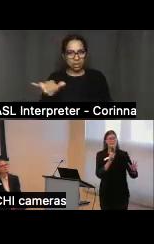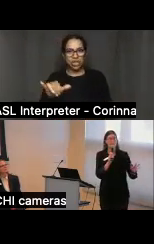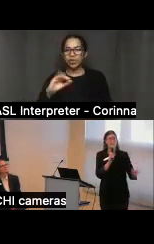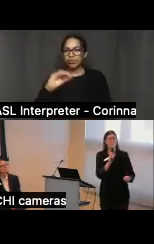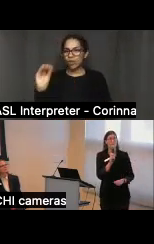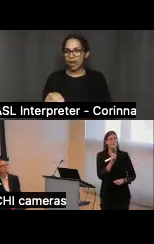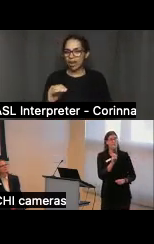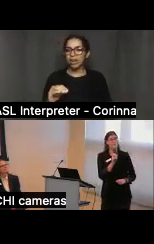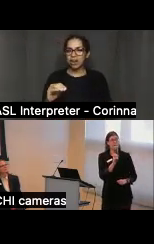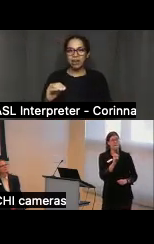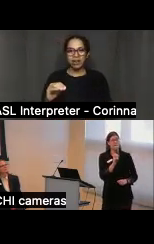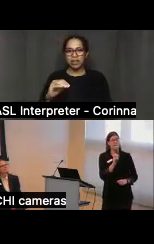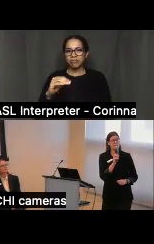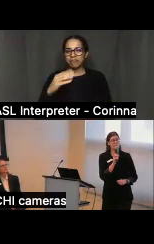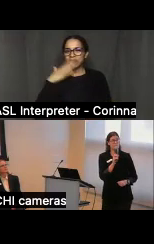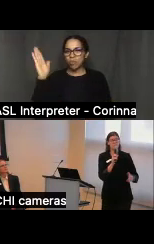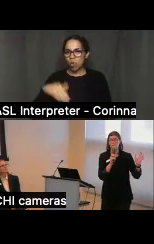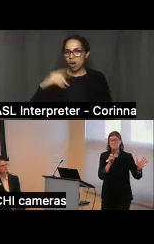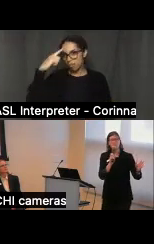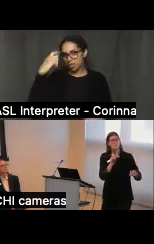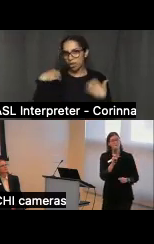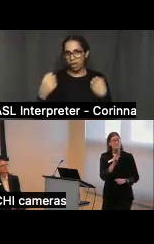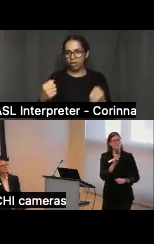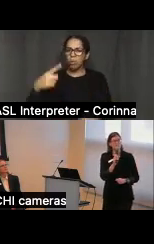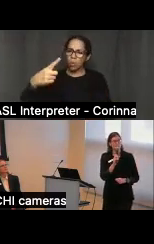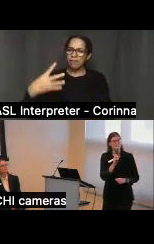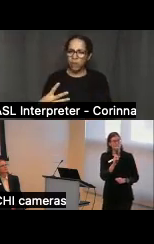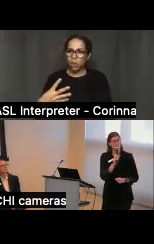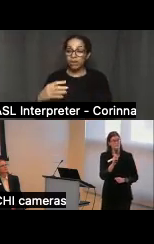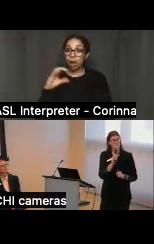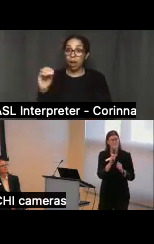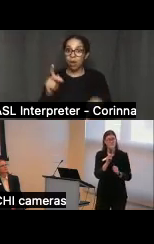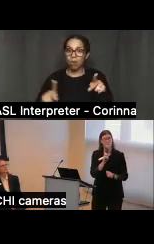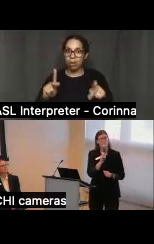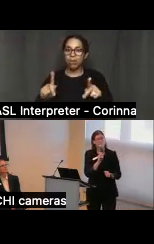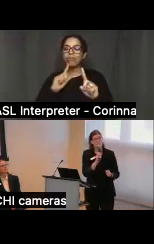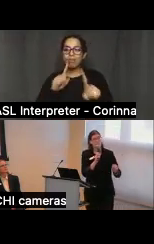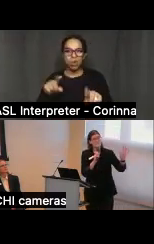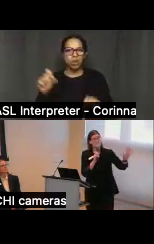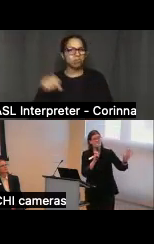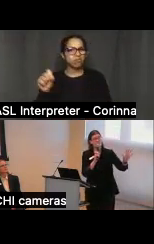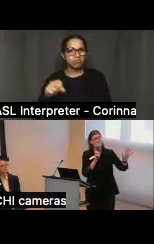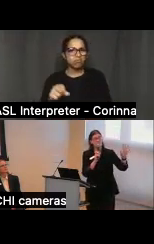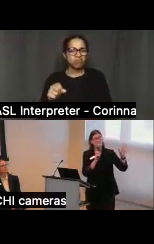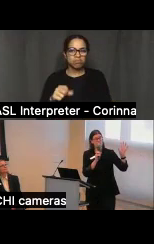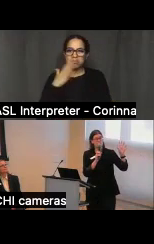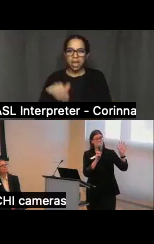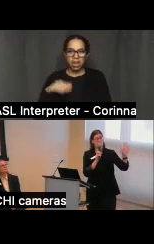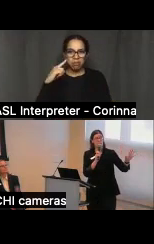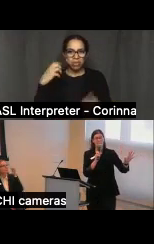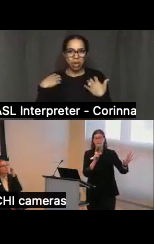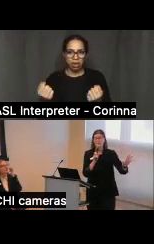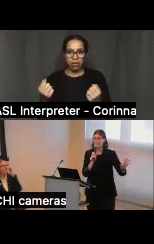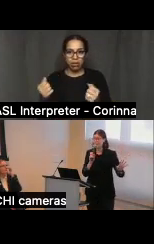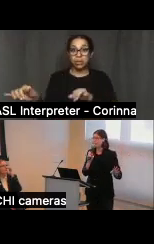at about 1/4 of Coloradans reporting, which was similar to 2021. So we're going to look at this